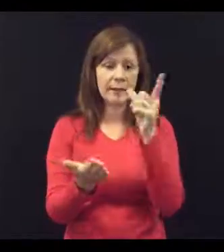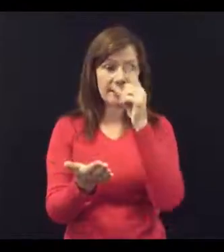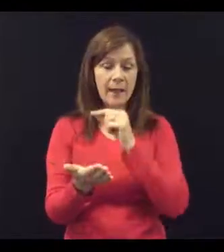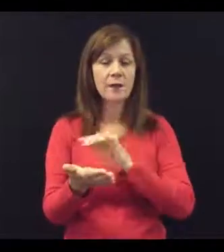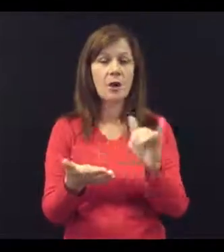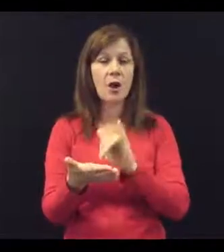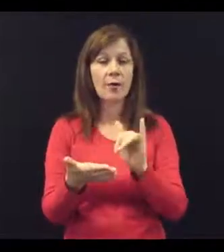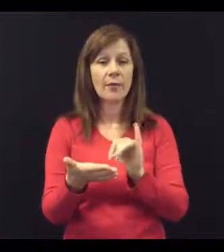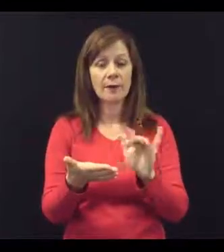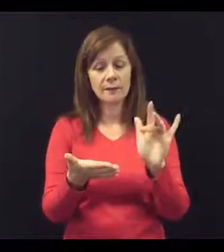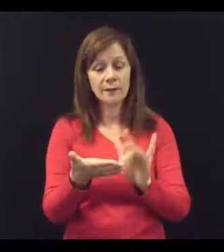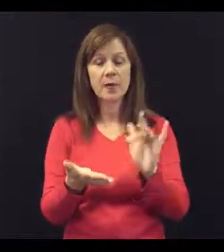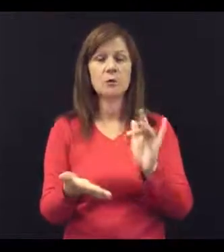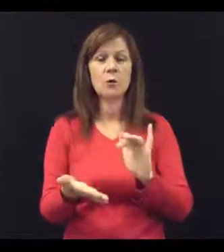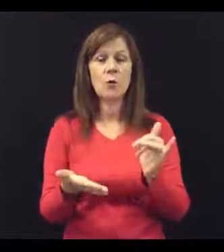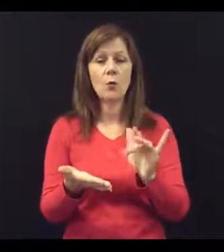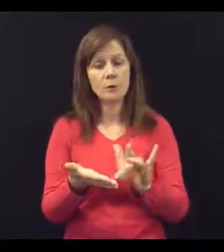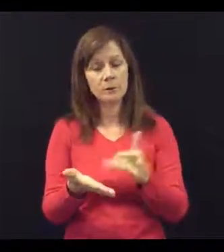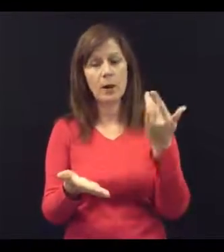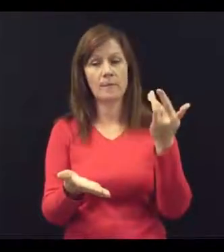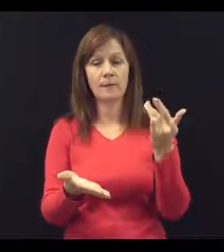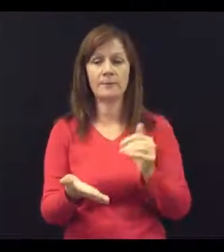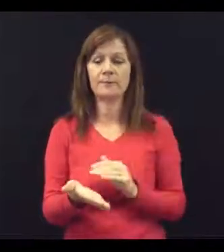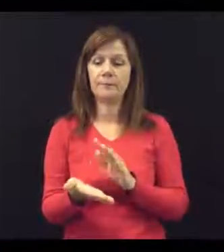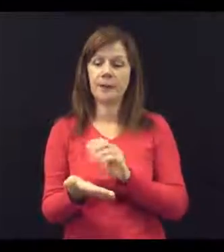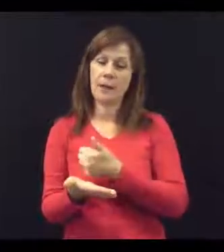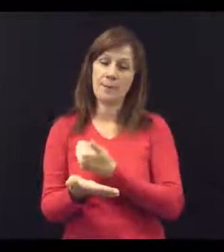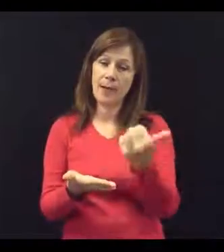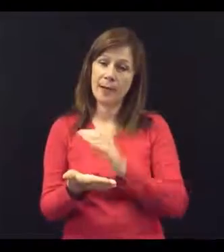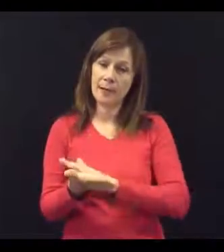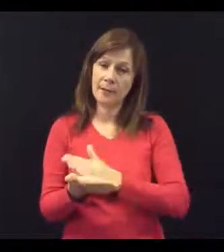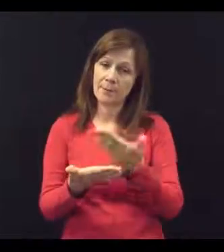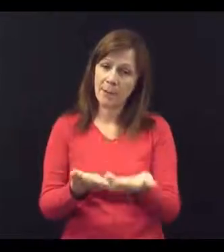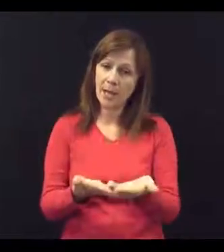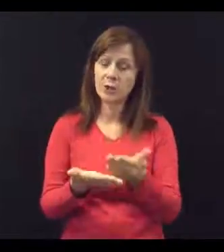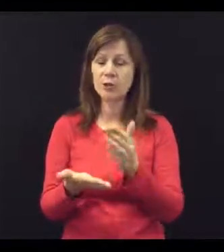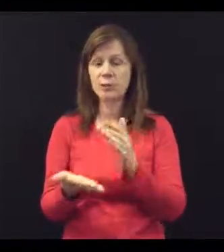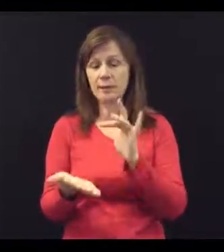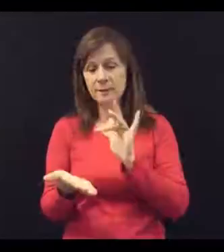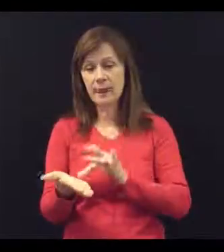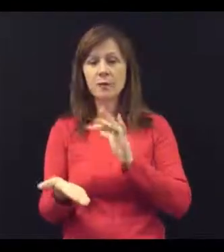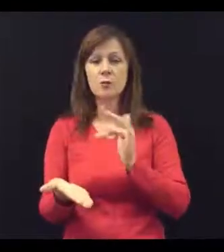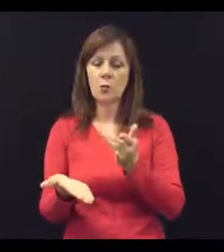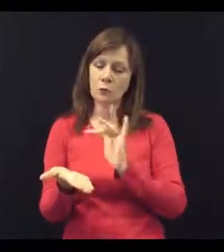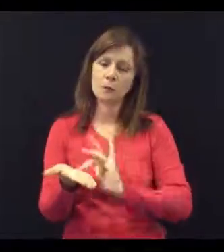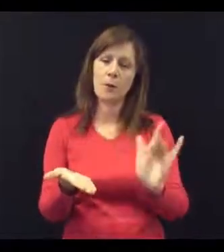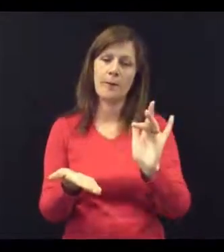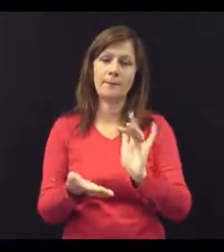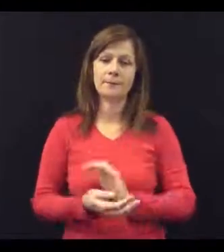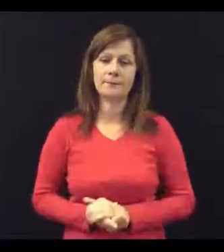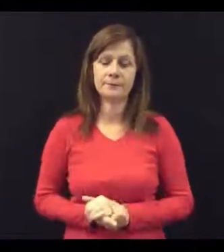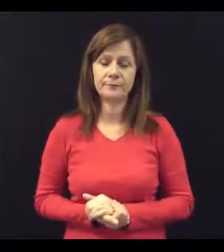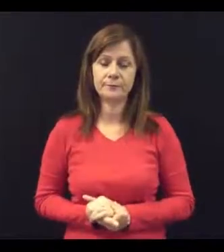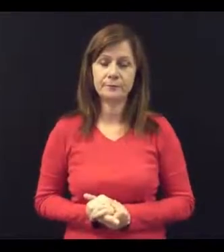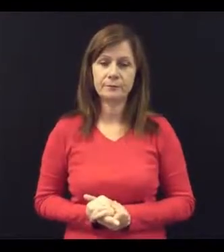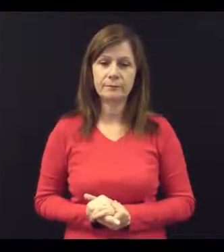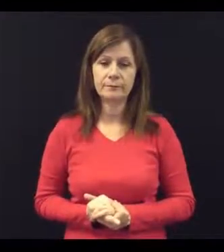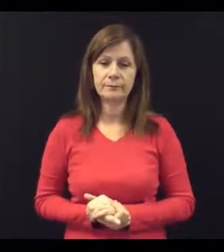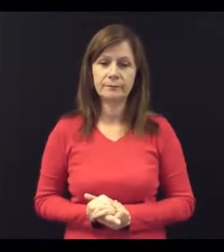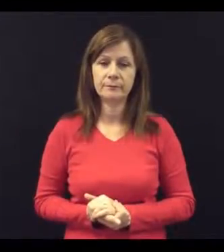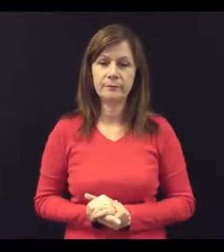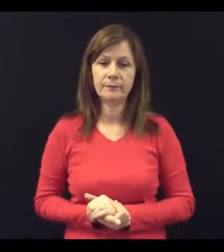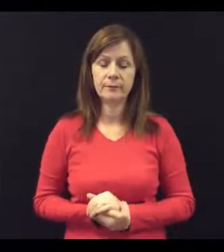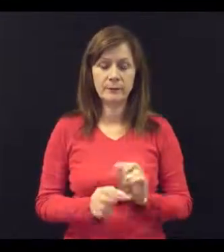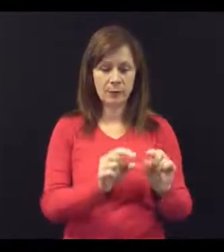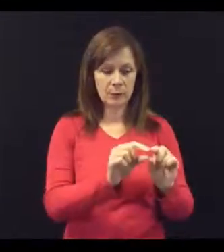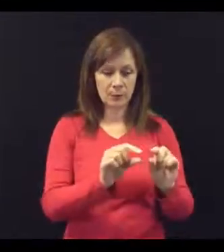or tap with your finger near the right edge of the page. To turn back a page, swipe or tap on the left-hand side. You'll